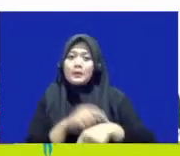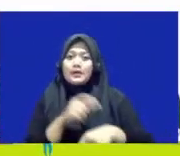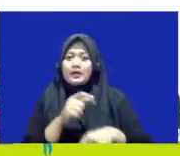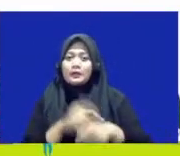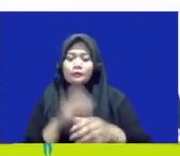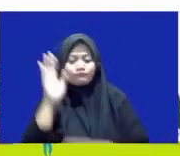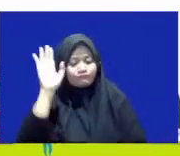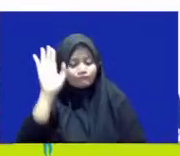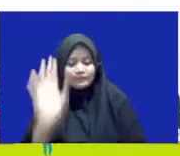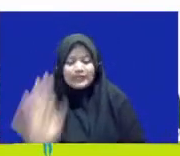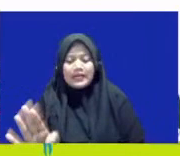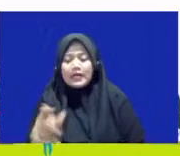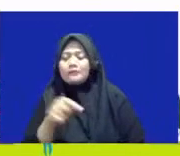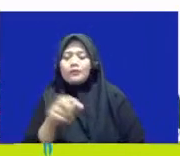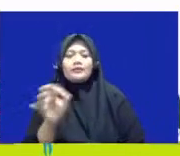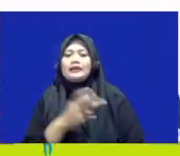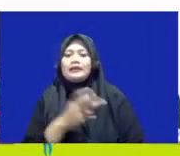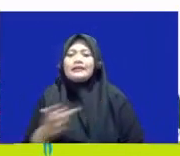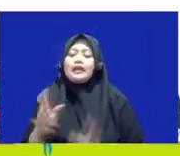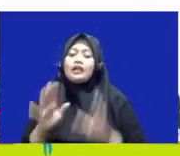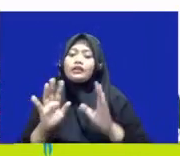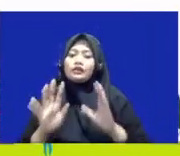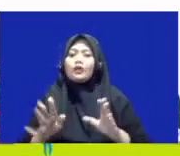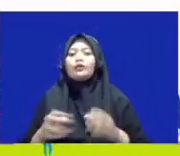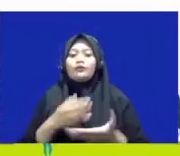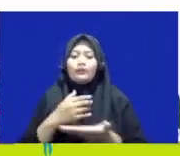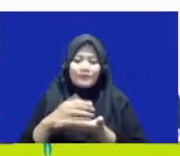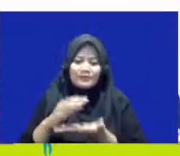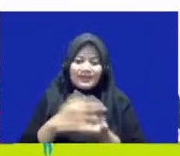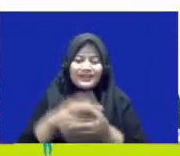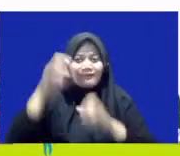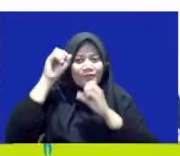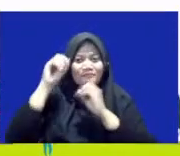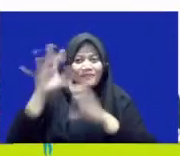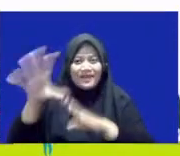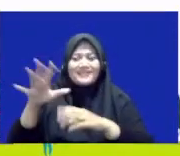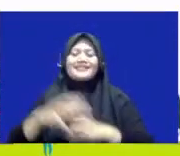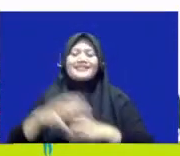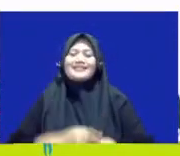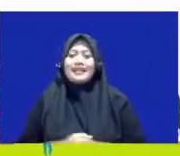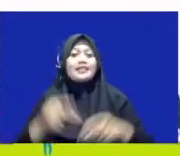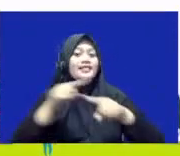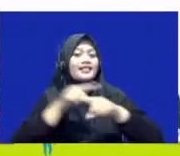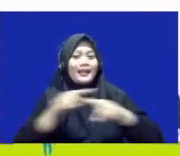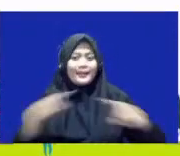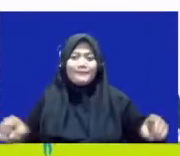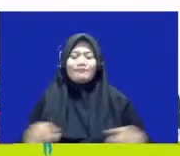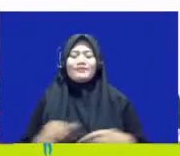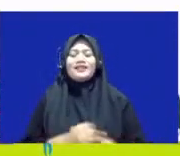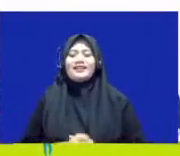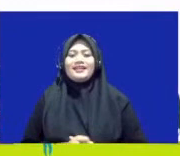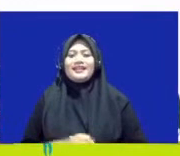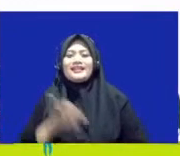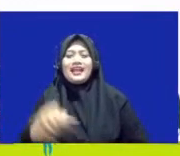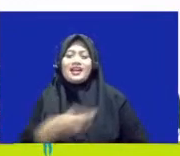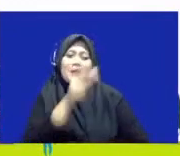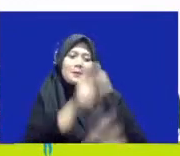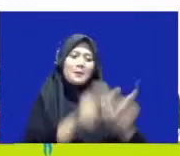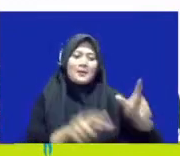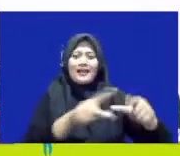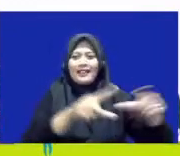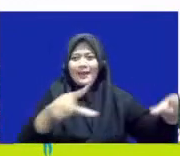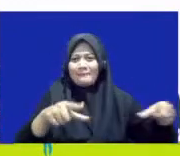but also those from the ground. That could be quite an enriching experience. I